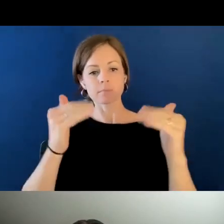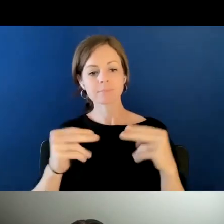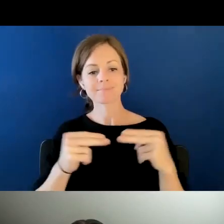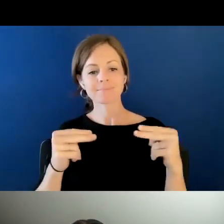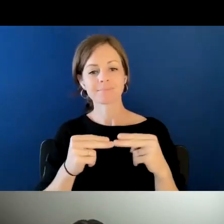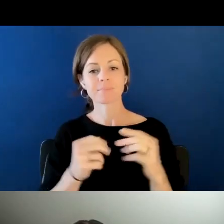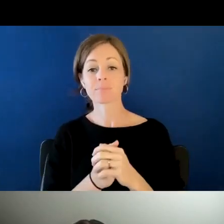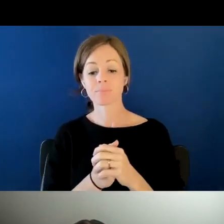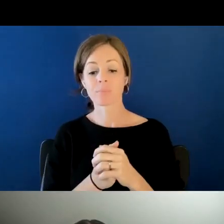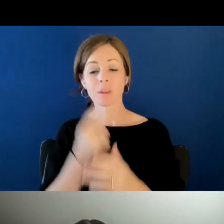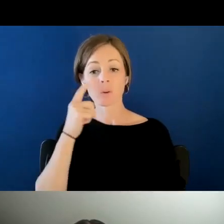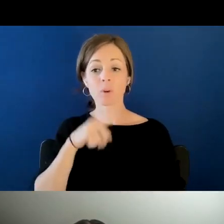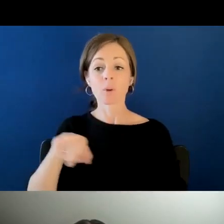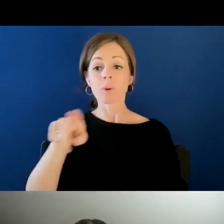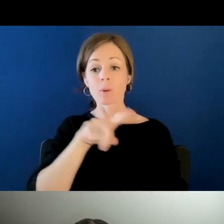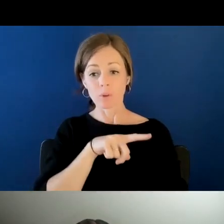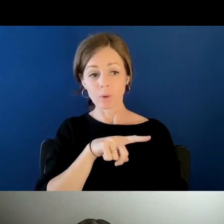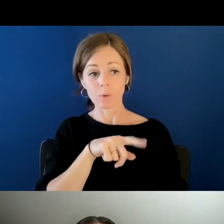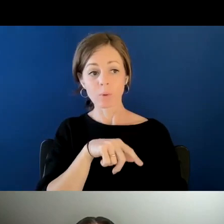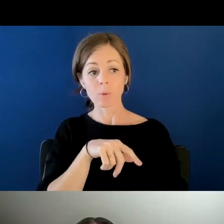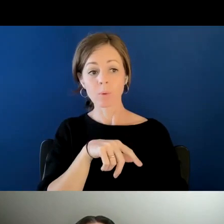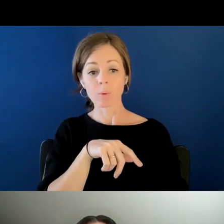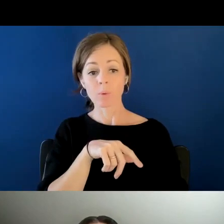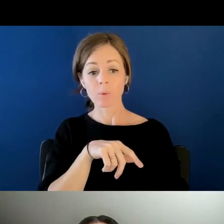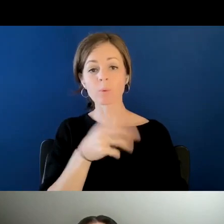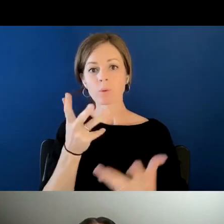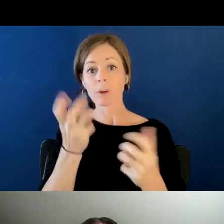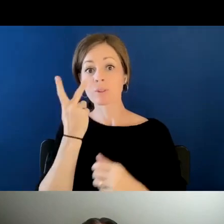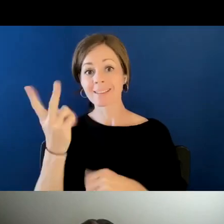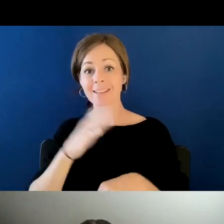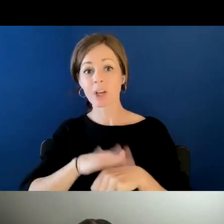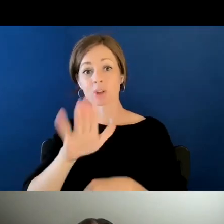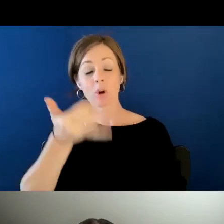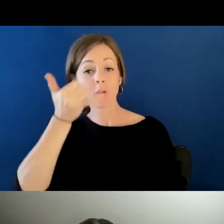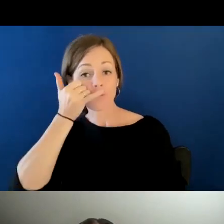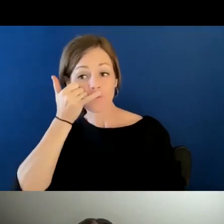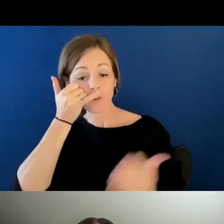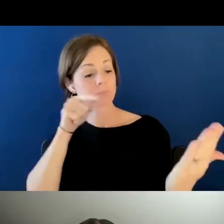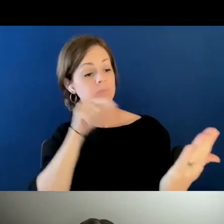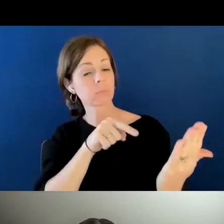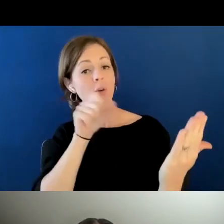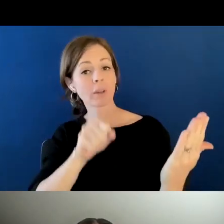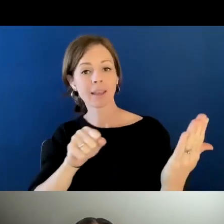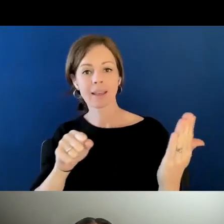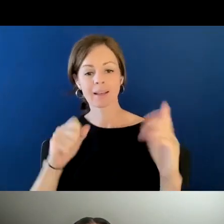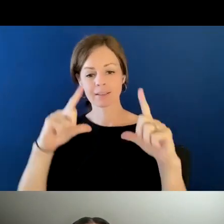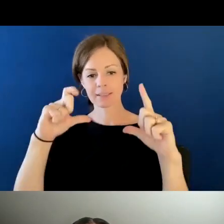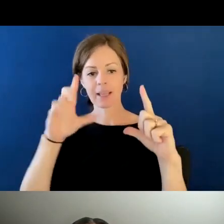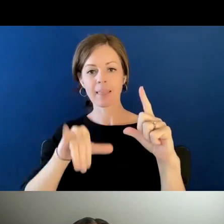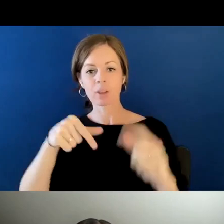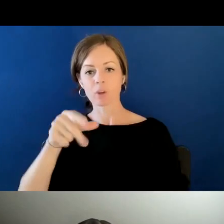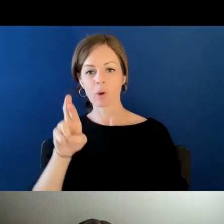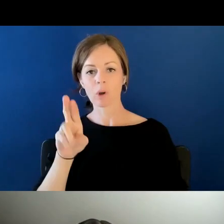So for those of you who would like to see this on your mobile device, you can scan this QR code. It'll take you right to our